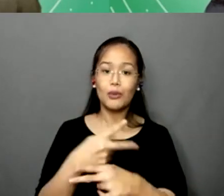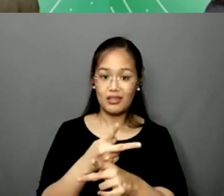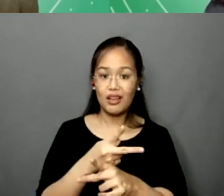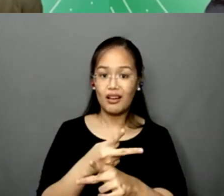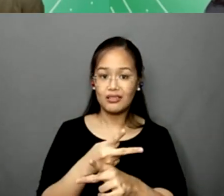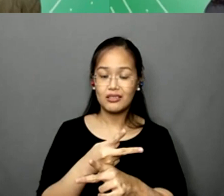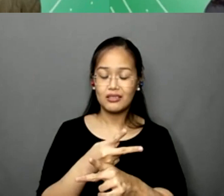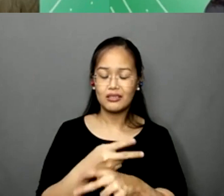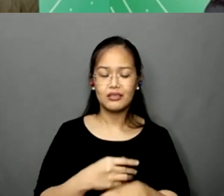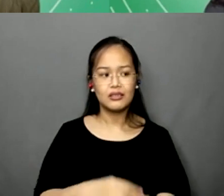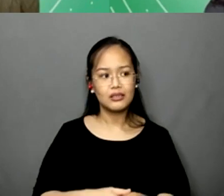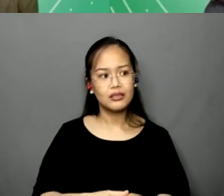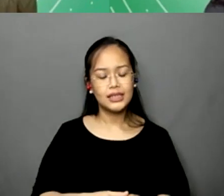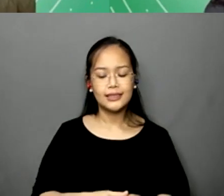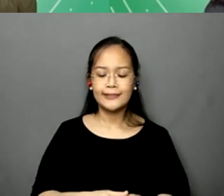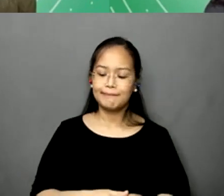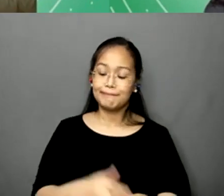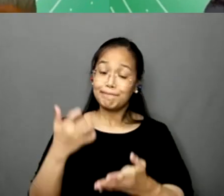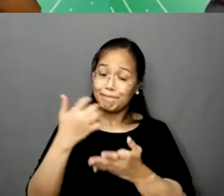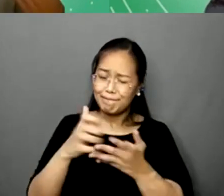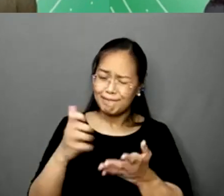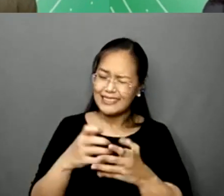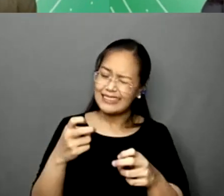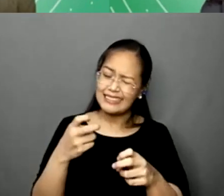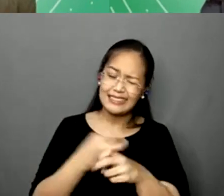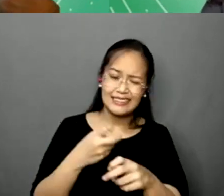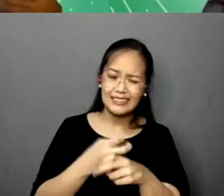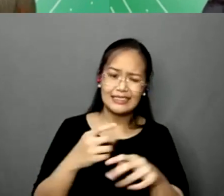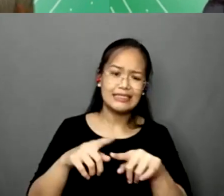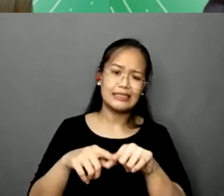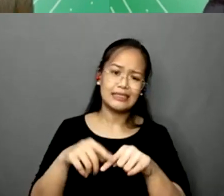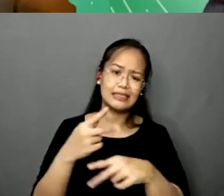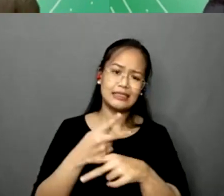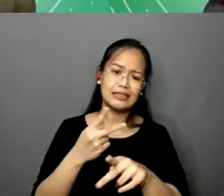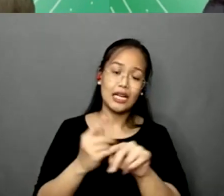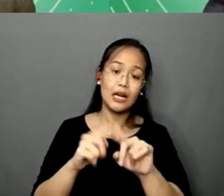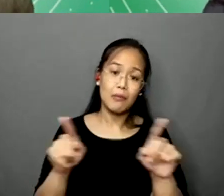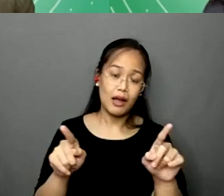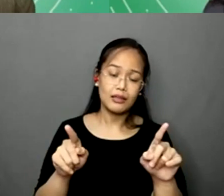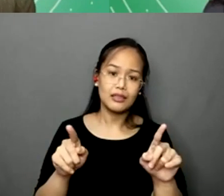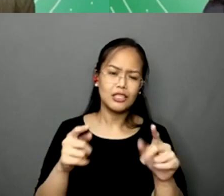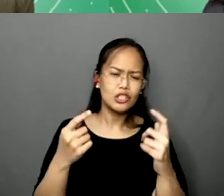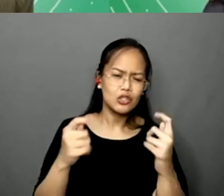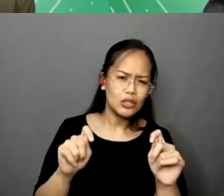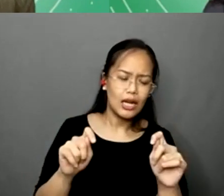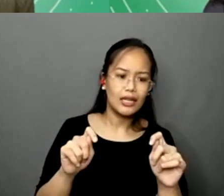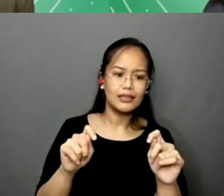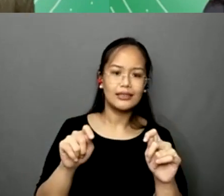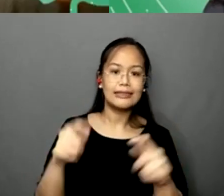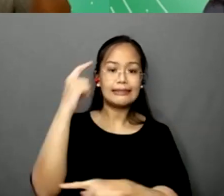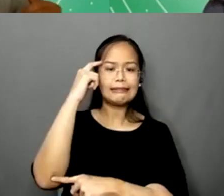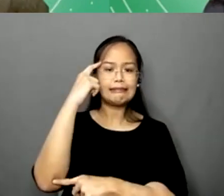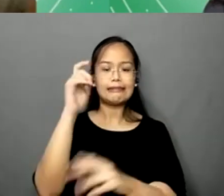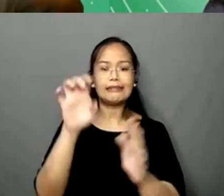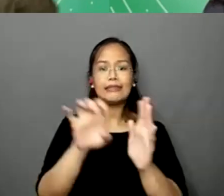The cost, it's tough. It really depends on the product. But one of the things you can do is take inspiration, for example, cocoa fiber.